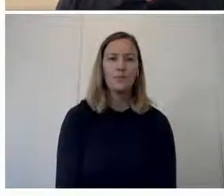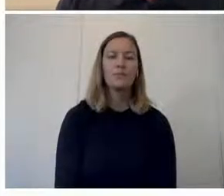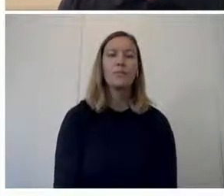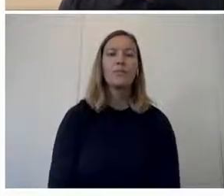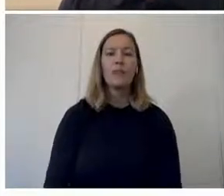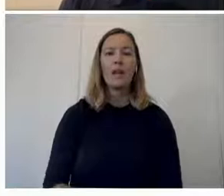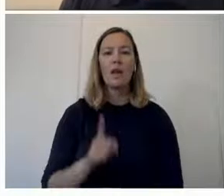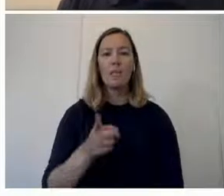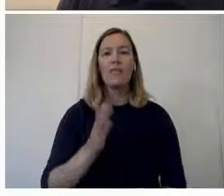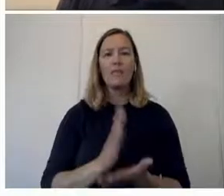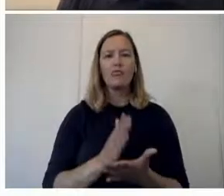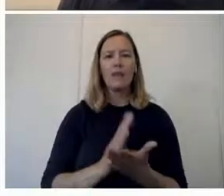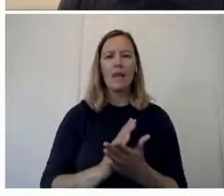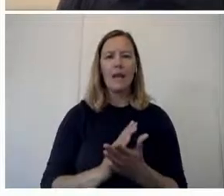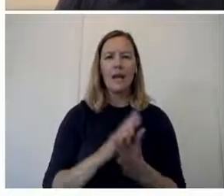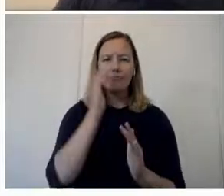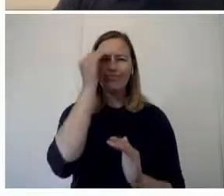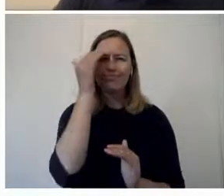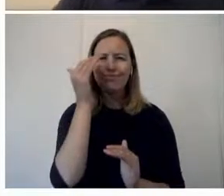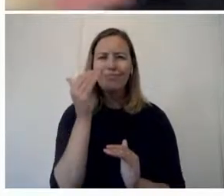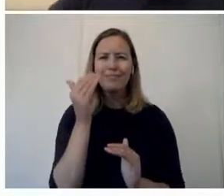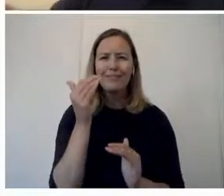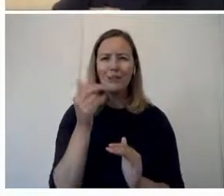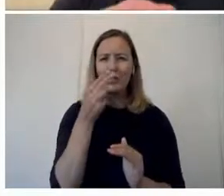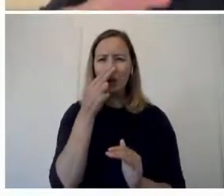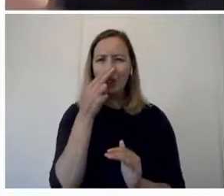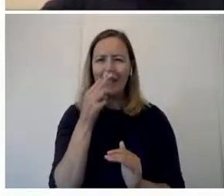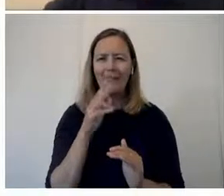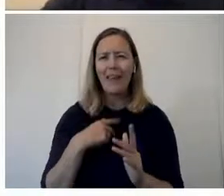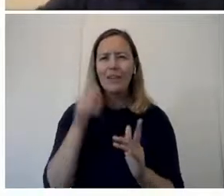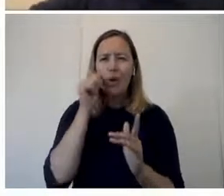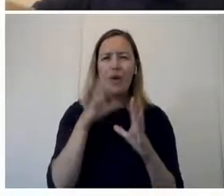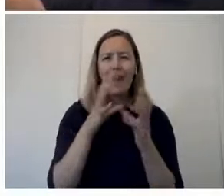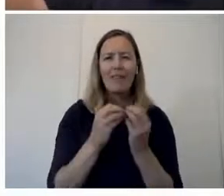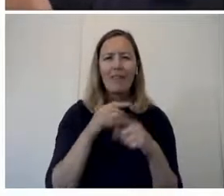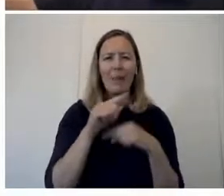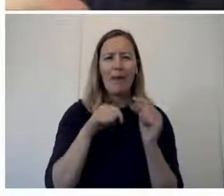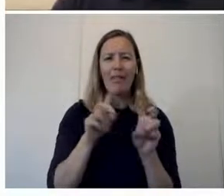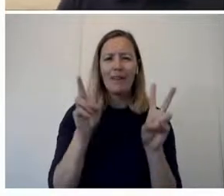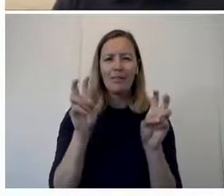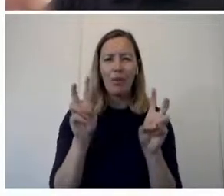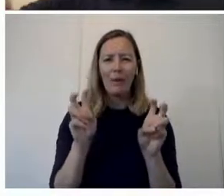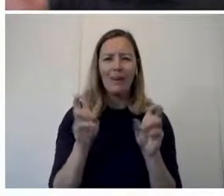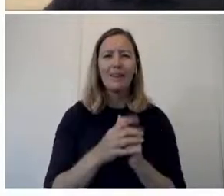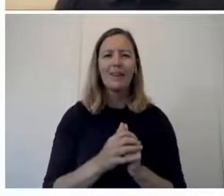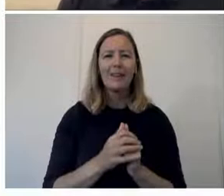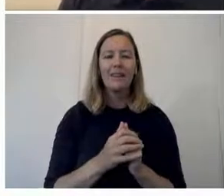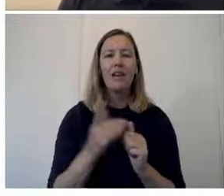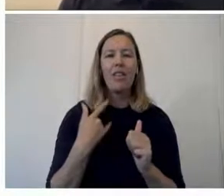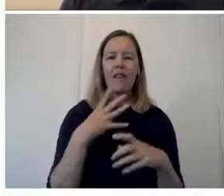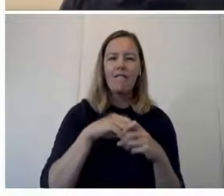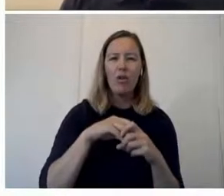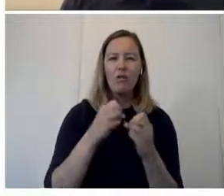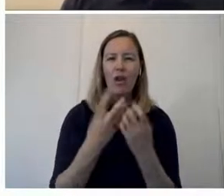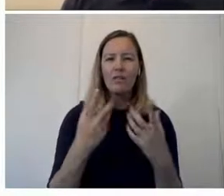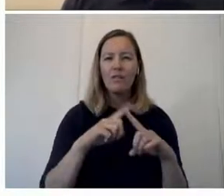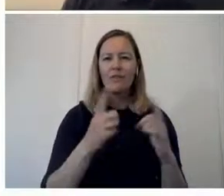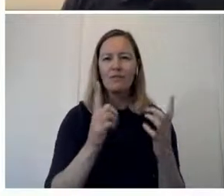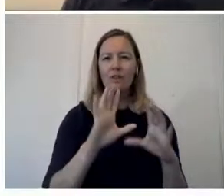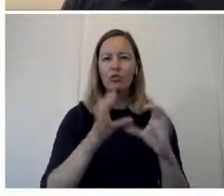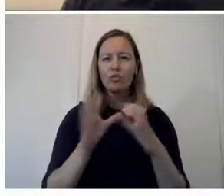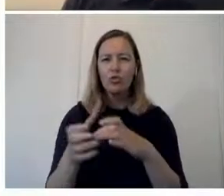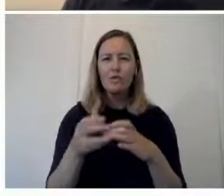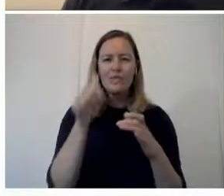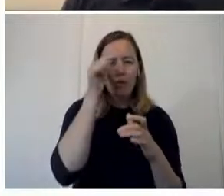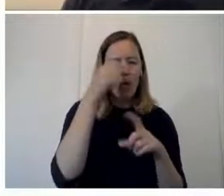a little bit nerdy about it. So they've probably read everything. They're probably on lots of internet groups to do with it. So, and